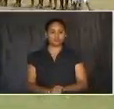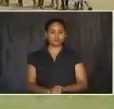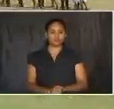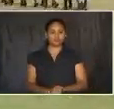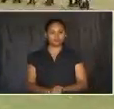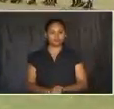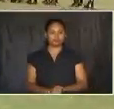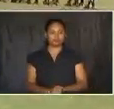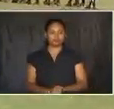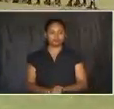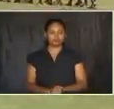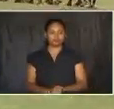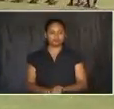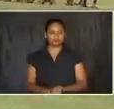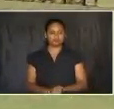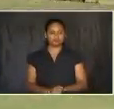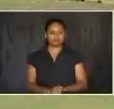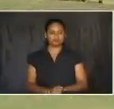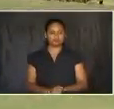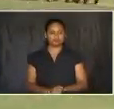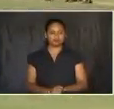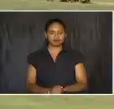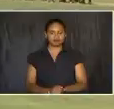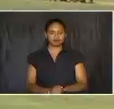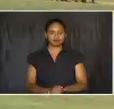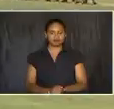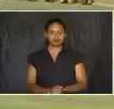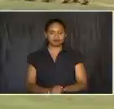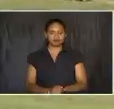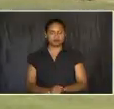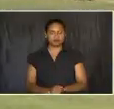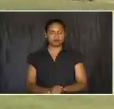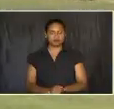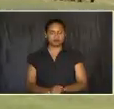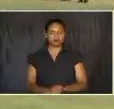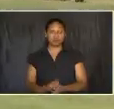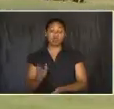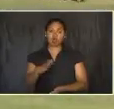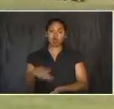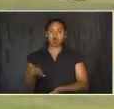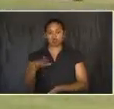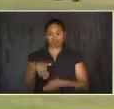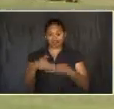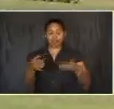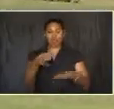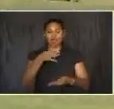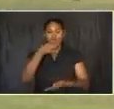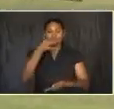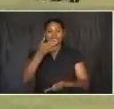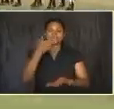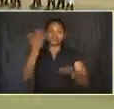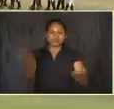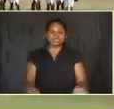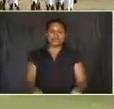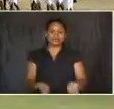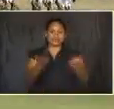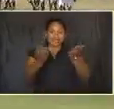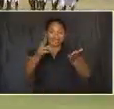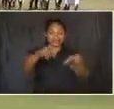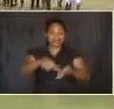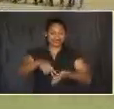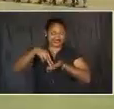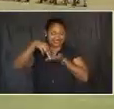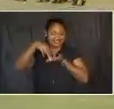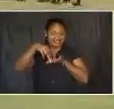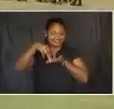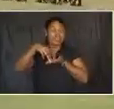color. And now everyone is invited to be upstanding to acknowledge the trooping